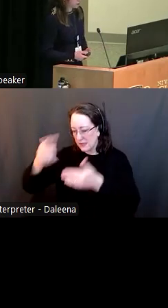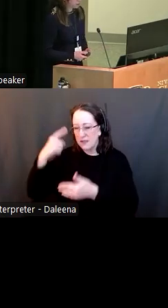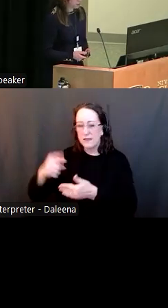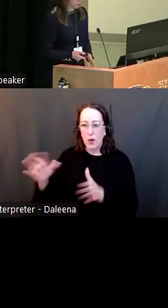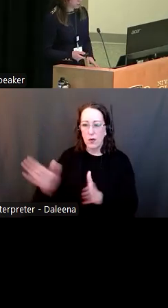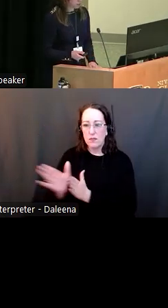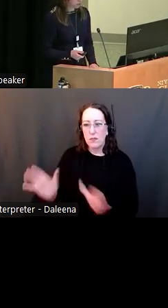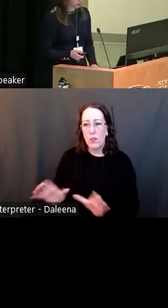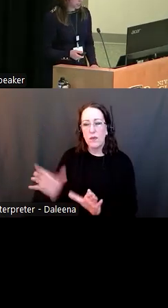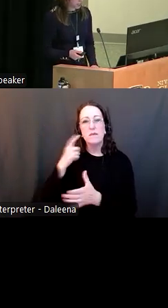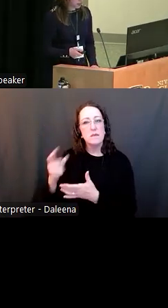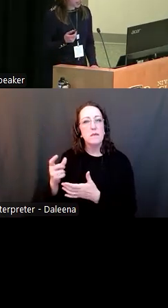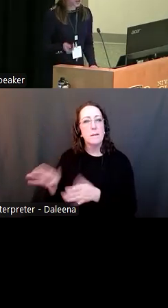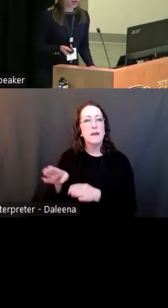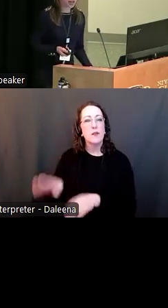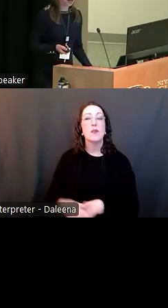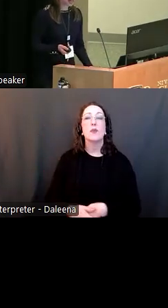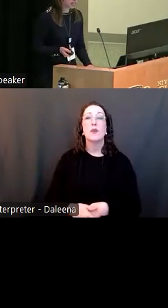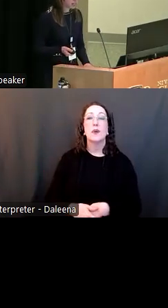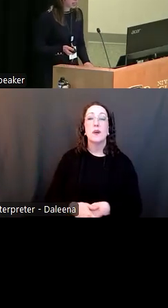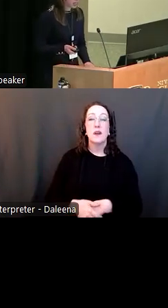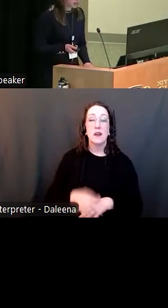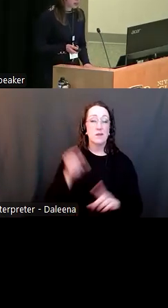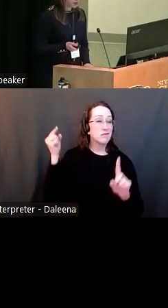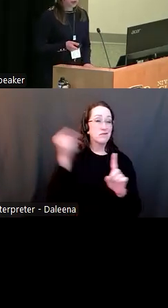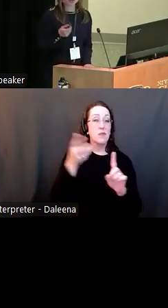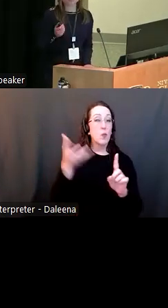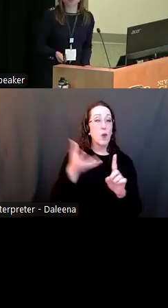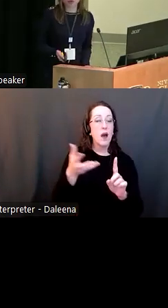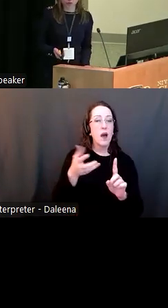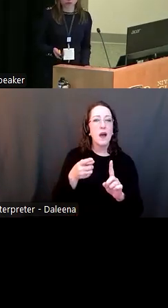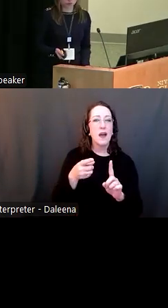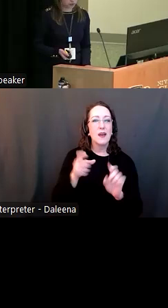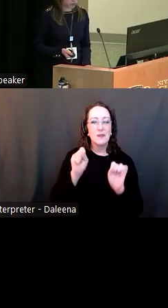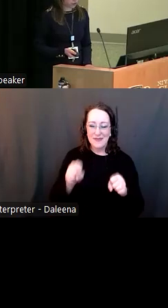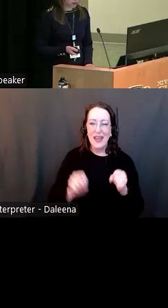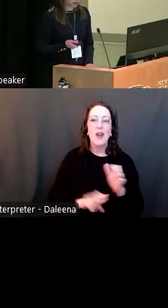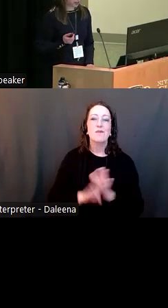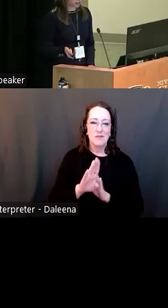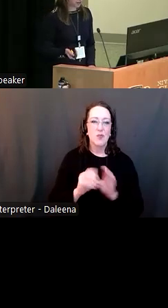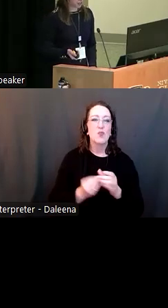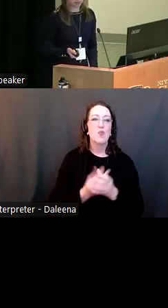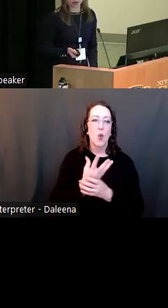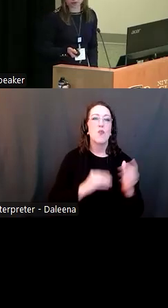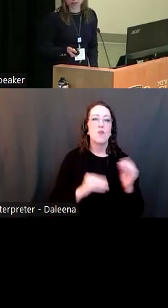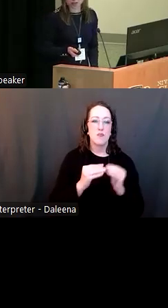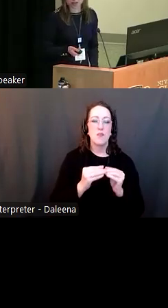behavior. The takeaway here is that there is room to grow for current intervention approaches to